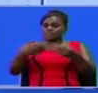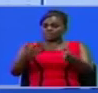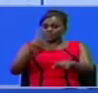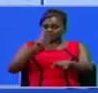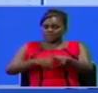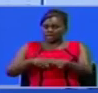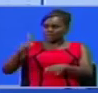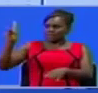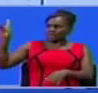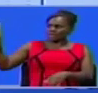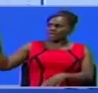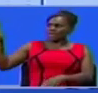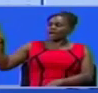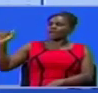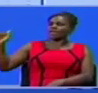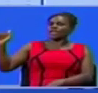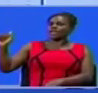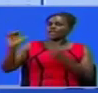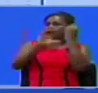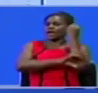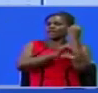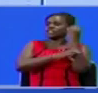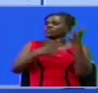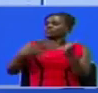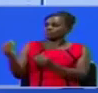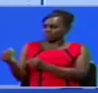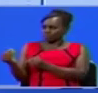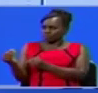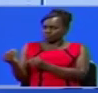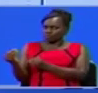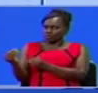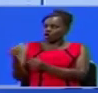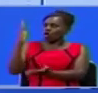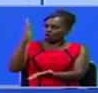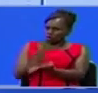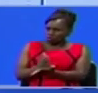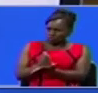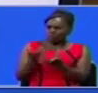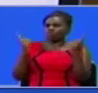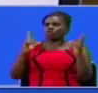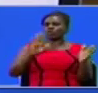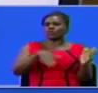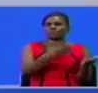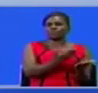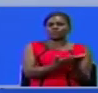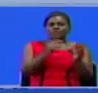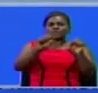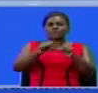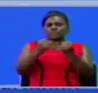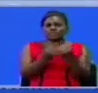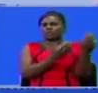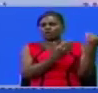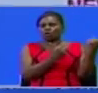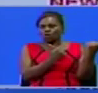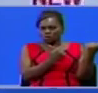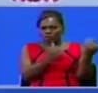the revenue authority in the country where that cargo is headed has disarmed and confirmed that the cargo has arrived. This system, it is hoped,